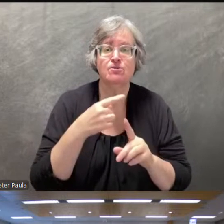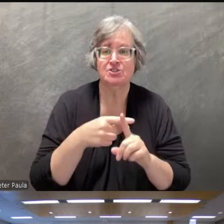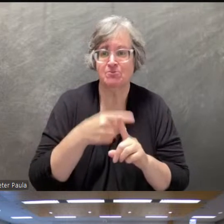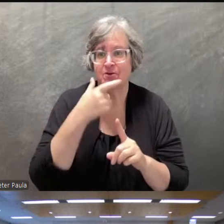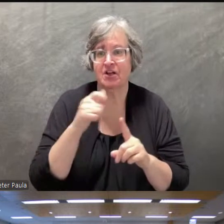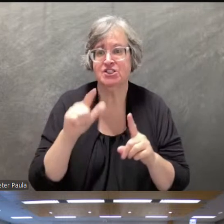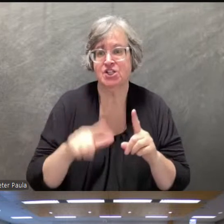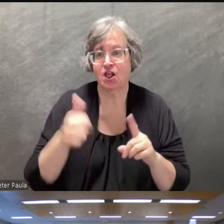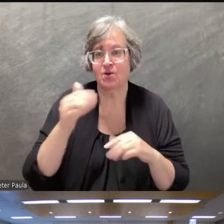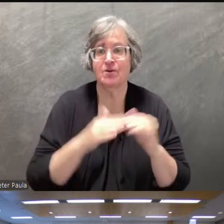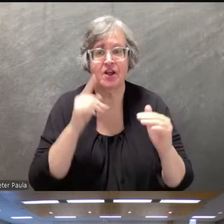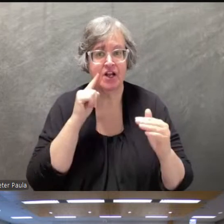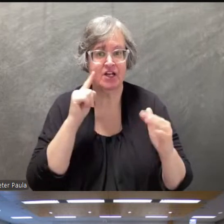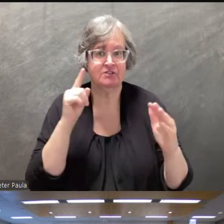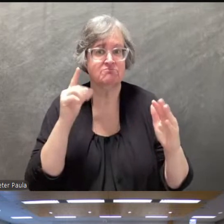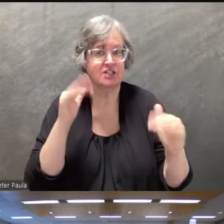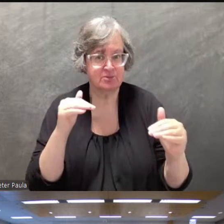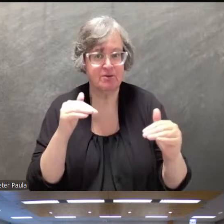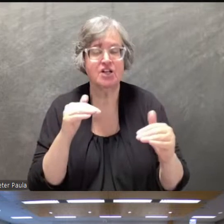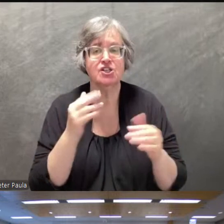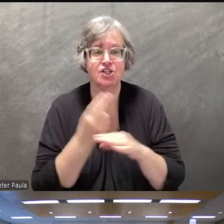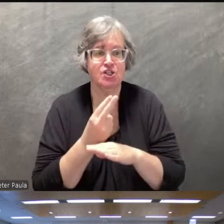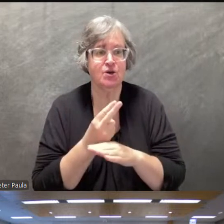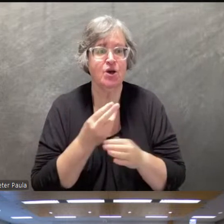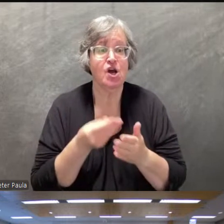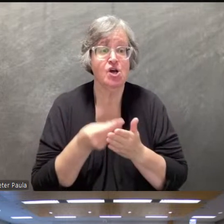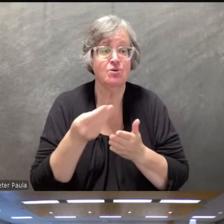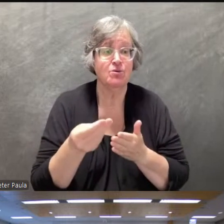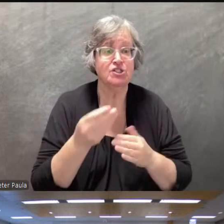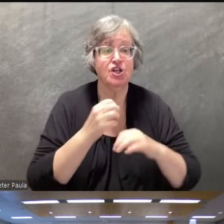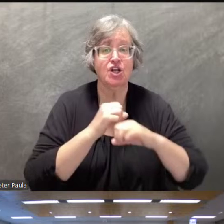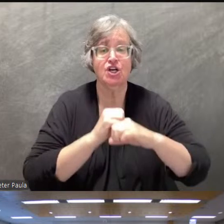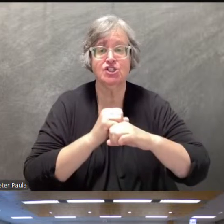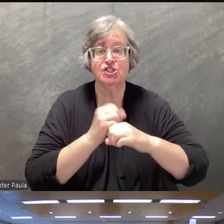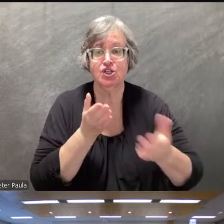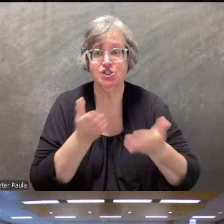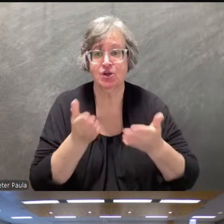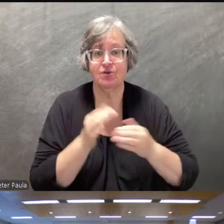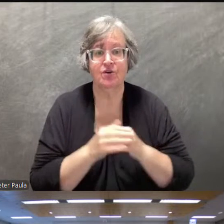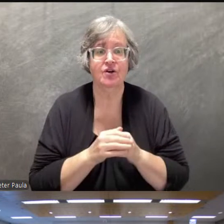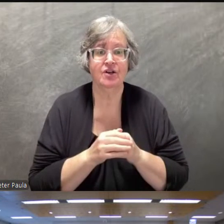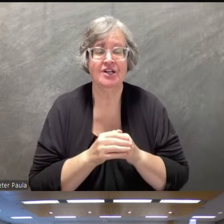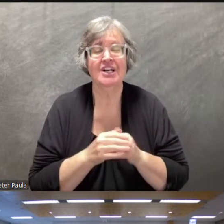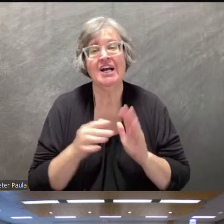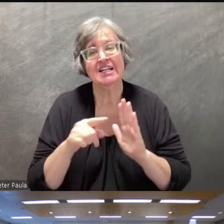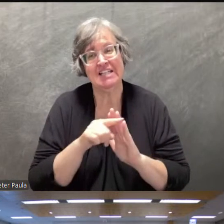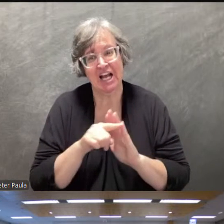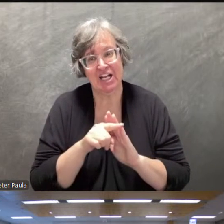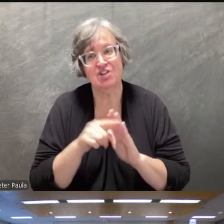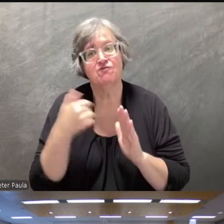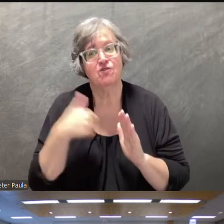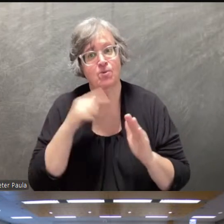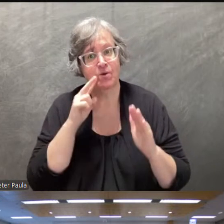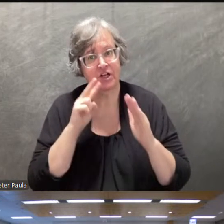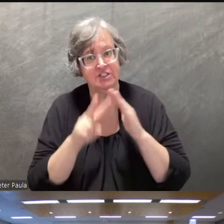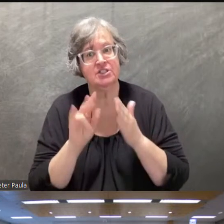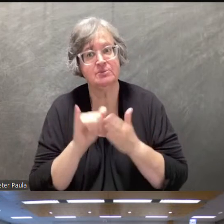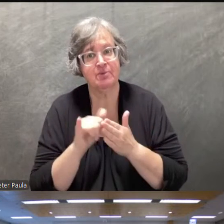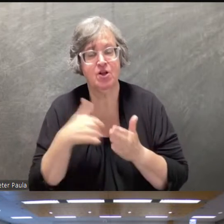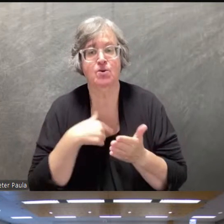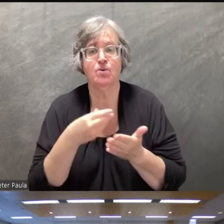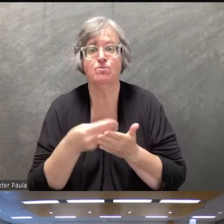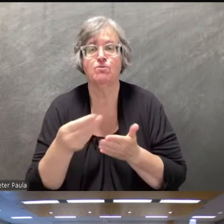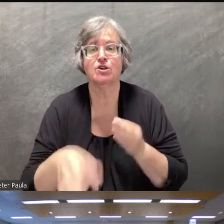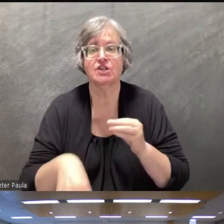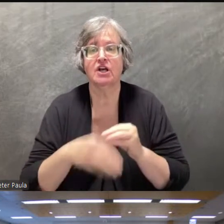bit lower than anticipated usage. Purchase of security services is negative to budget. We anticipate that as we've purchased